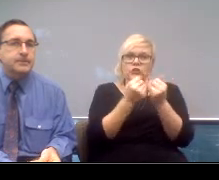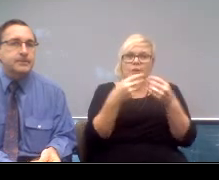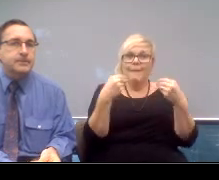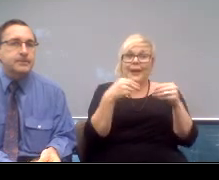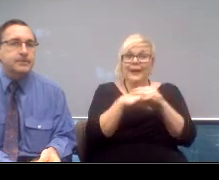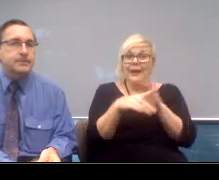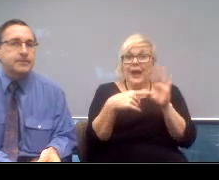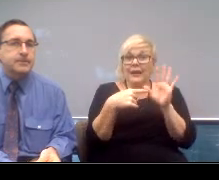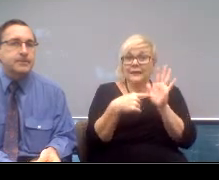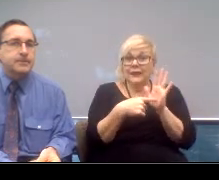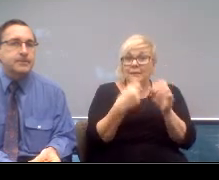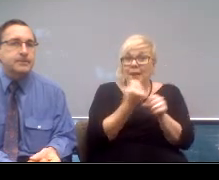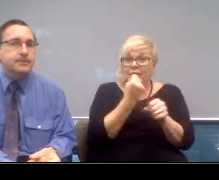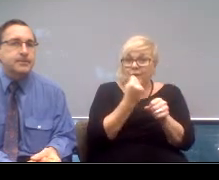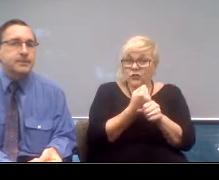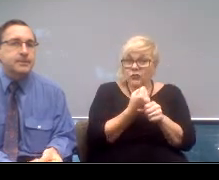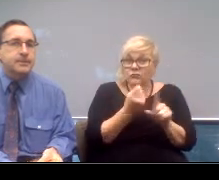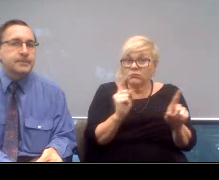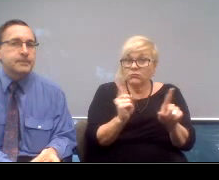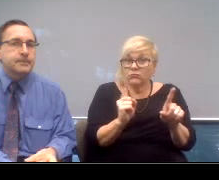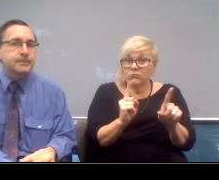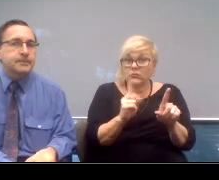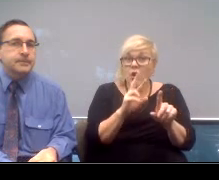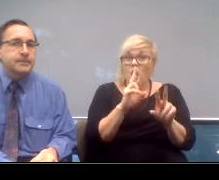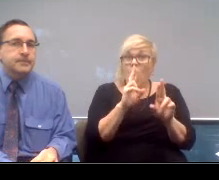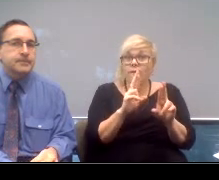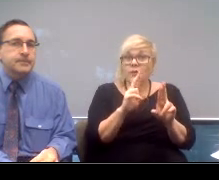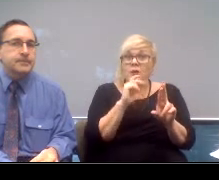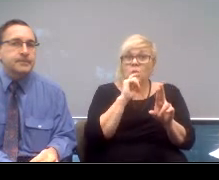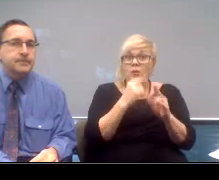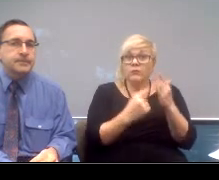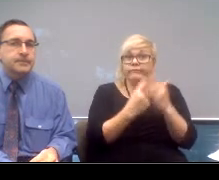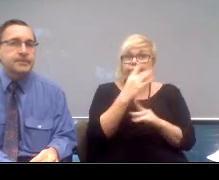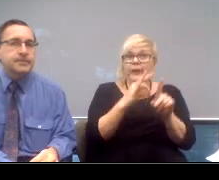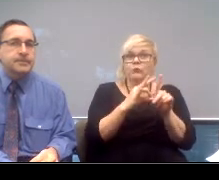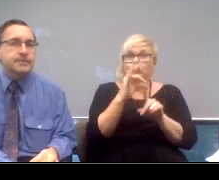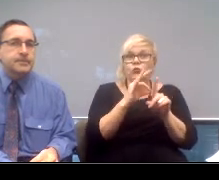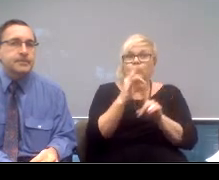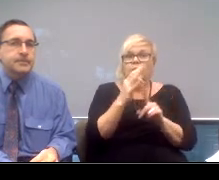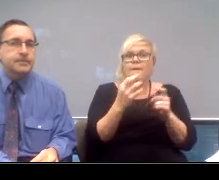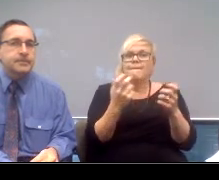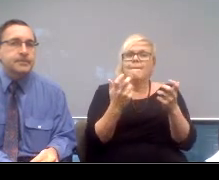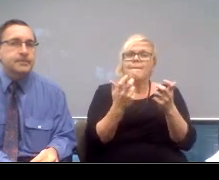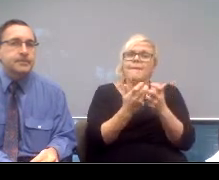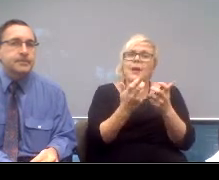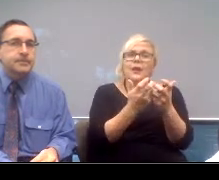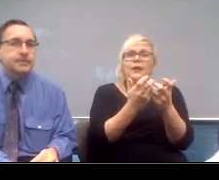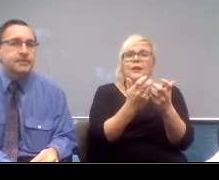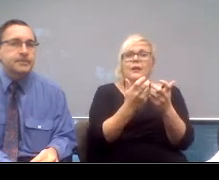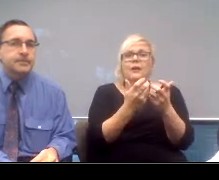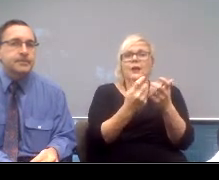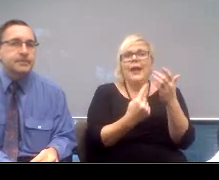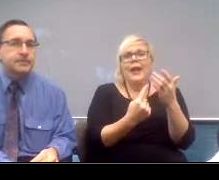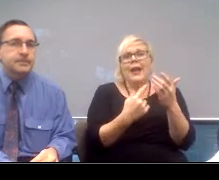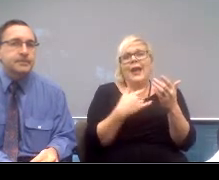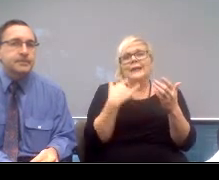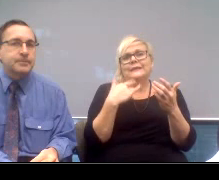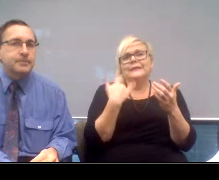AT manufacturers, and hopefully the outcome of improving many of the